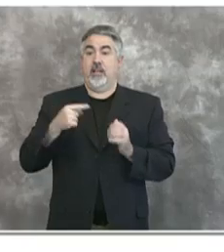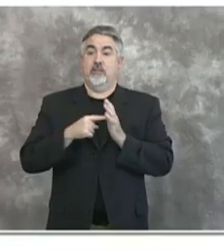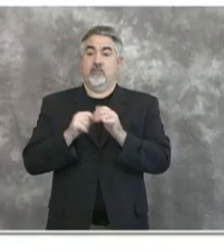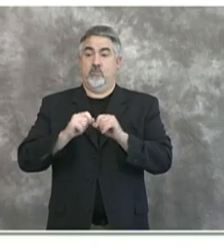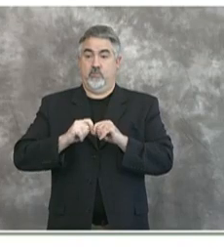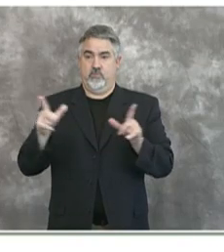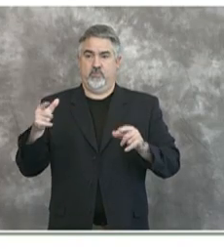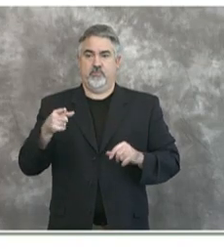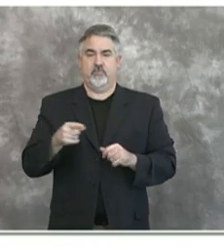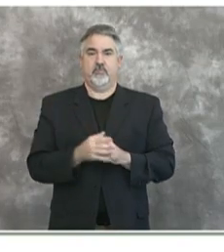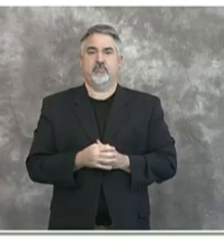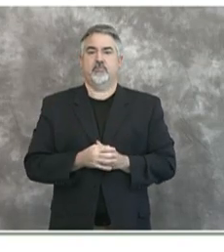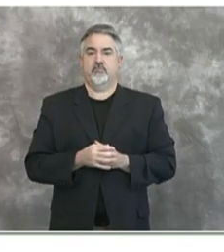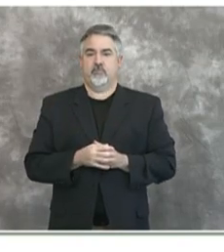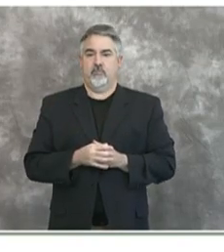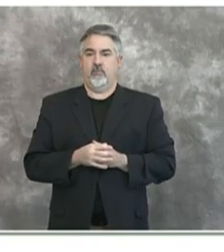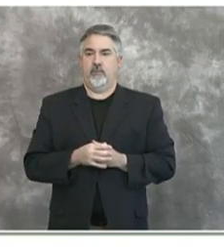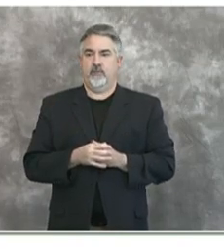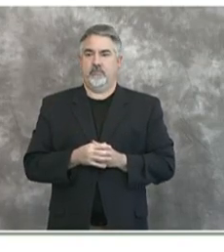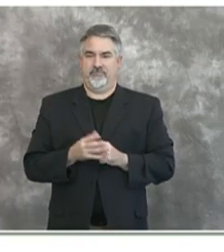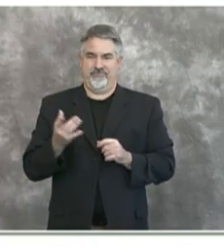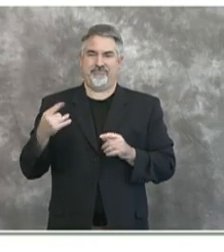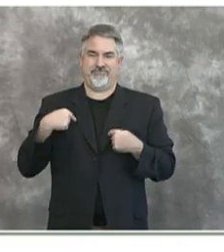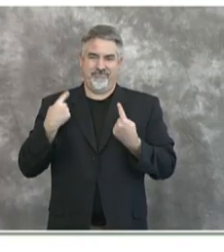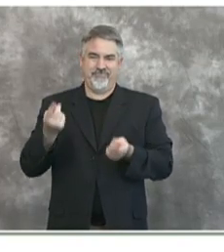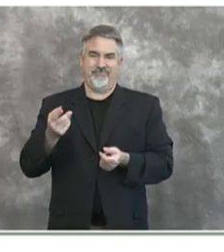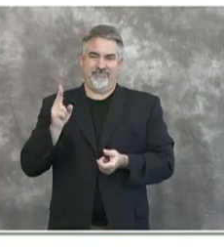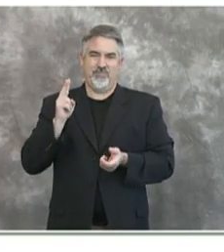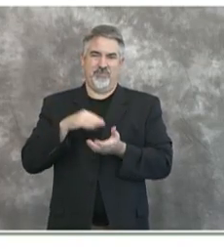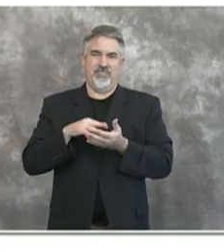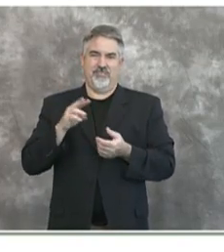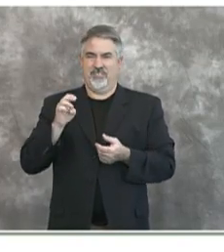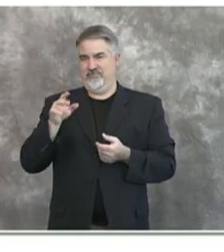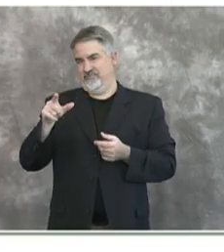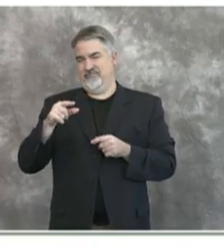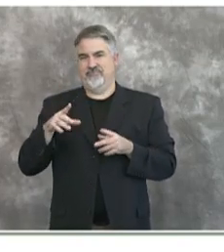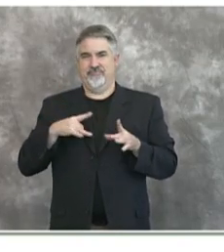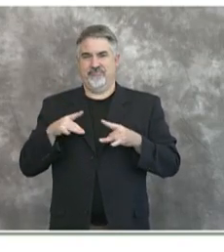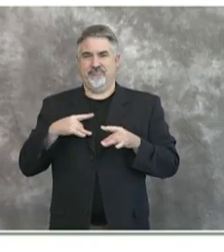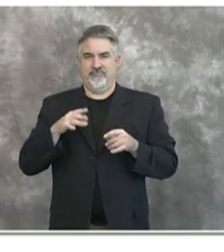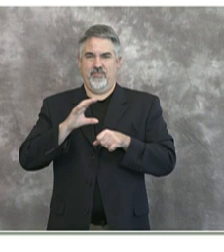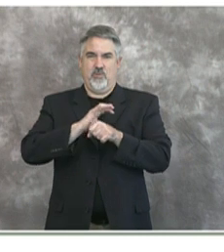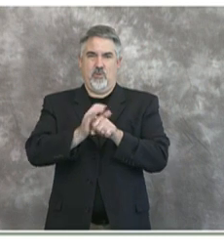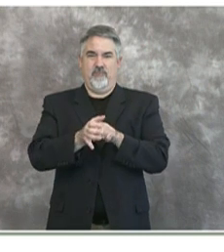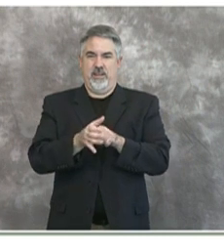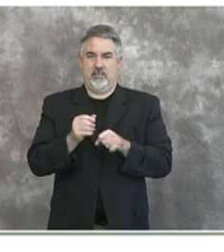the 152 positive tests we have today, which brings us to a total of